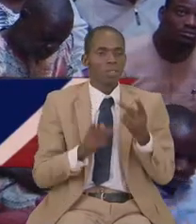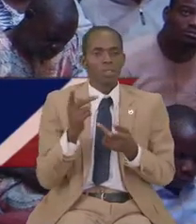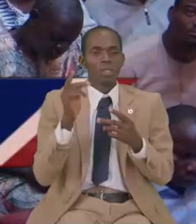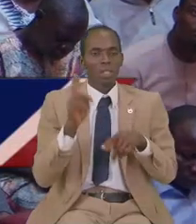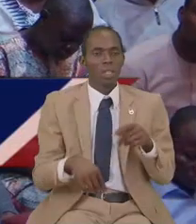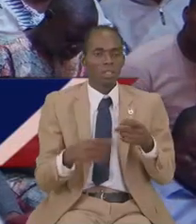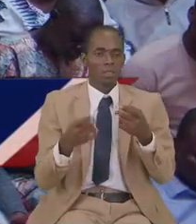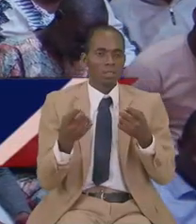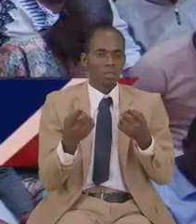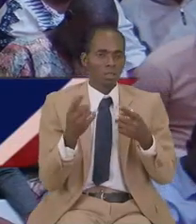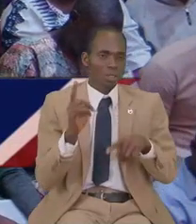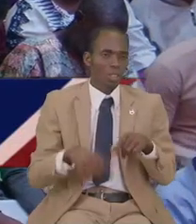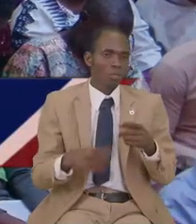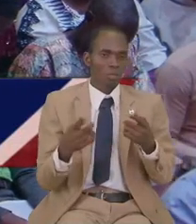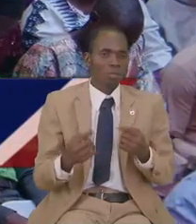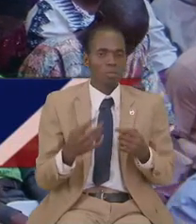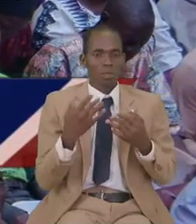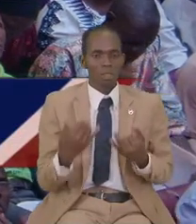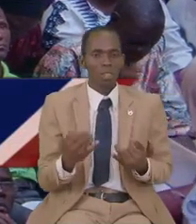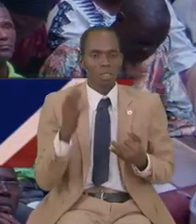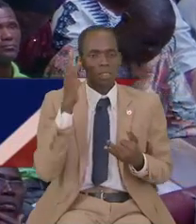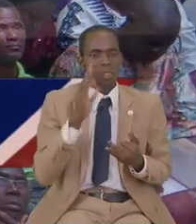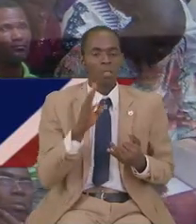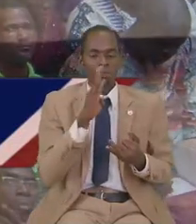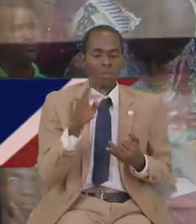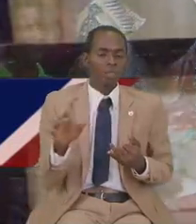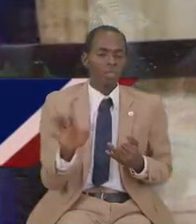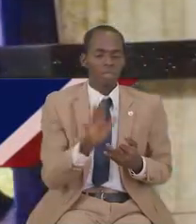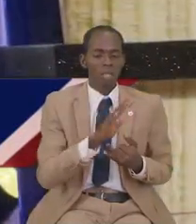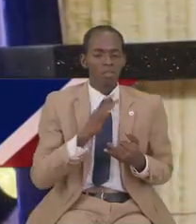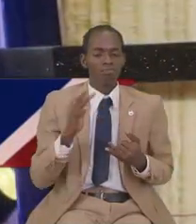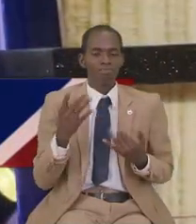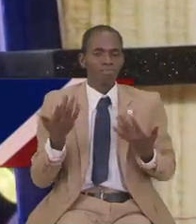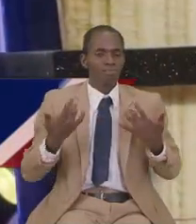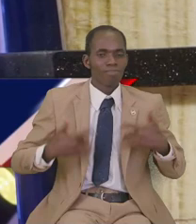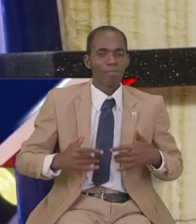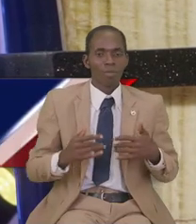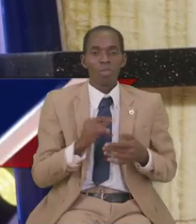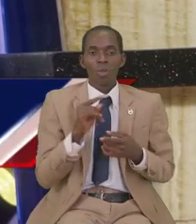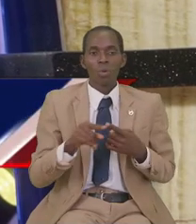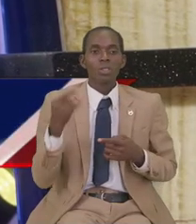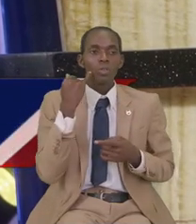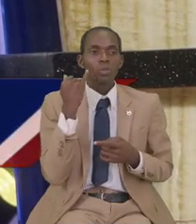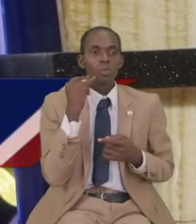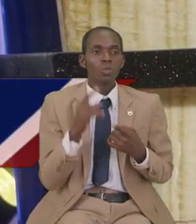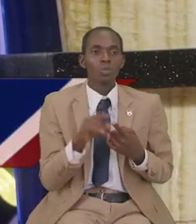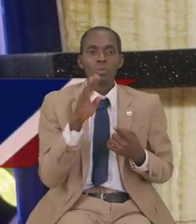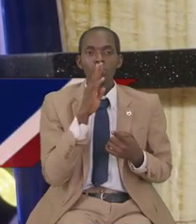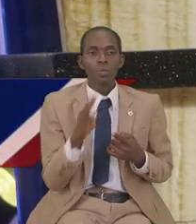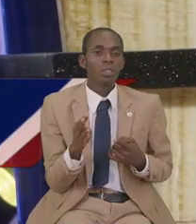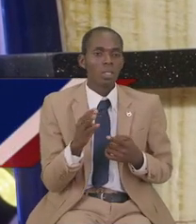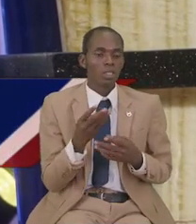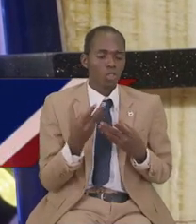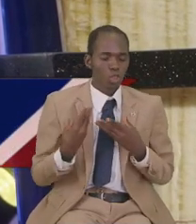perplexity. Now shall be their perplexity. When they should have been soft, they were hard, harsh, and